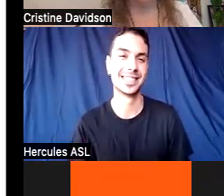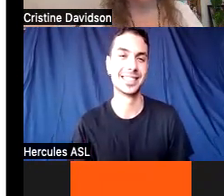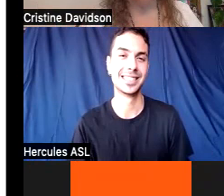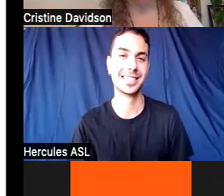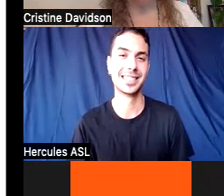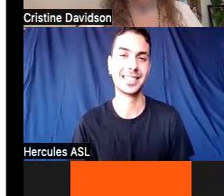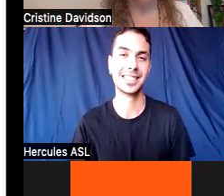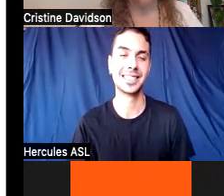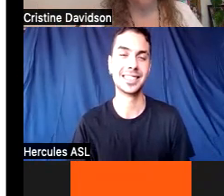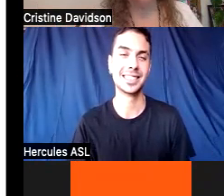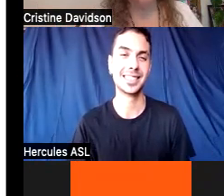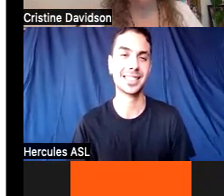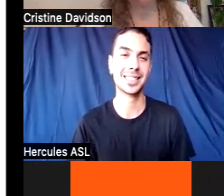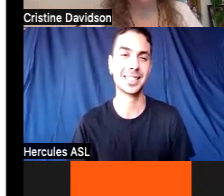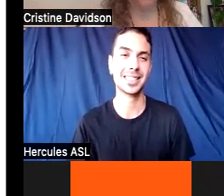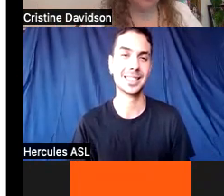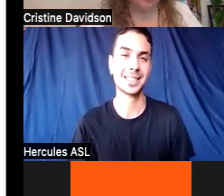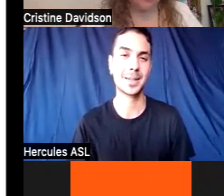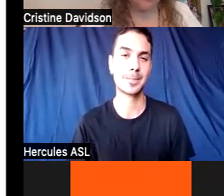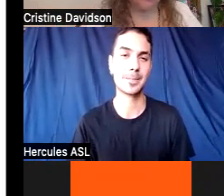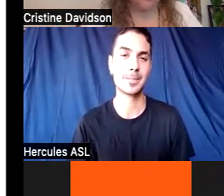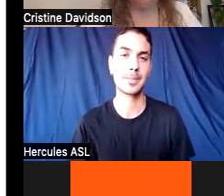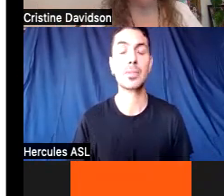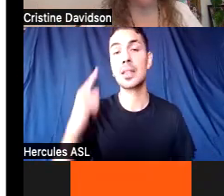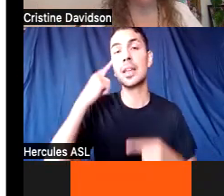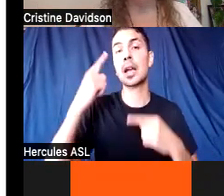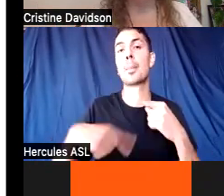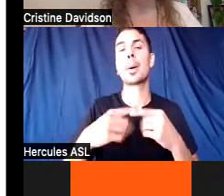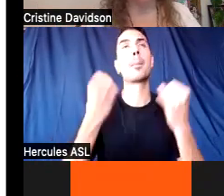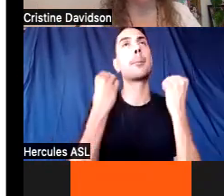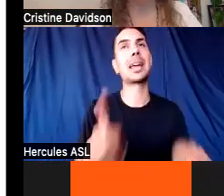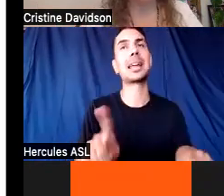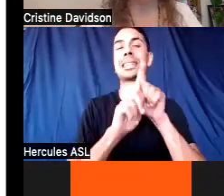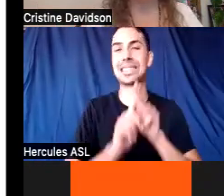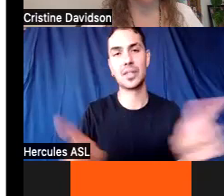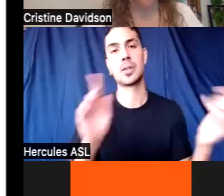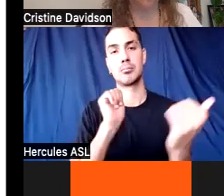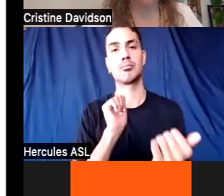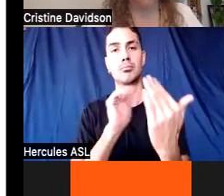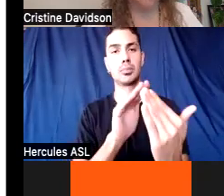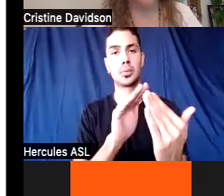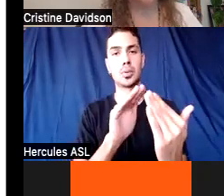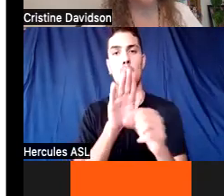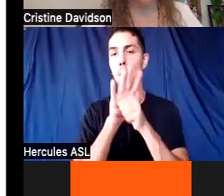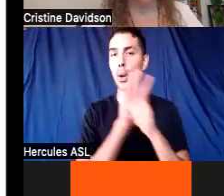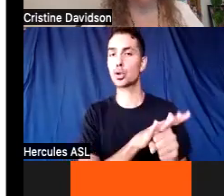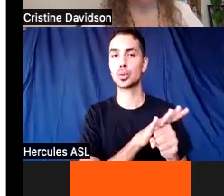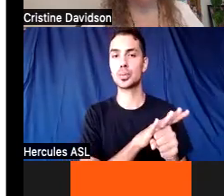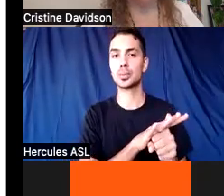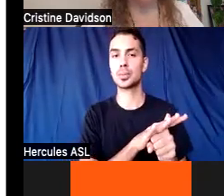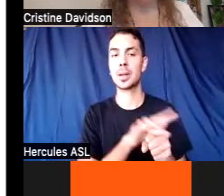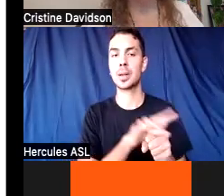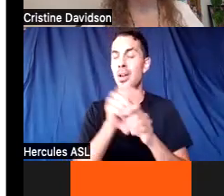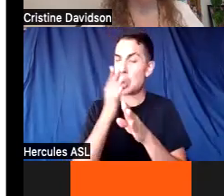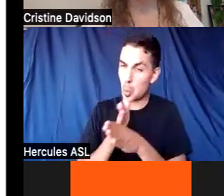about, there's many different tactics of oppression, but a couple of the core ones